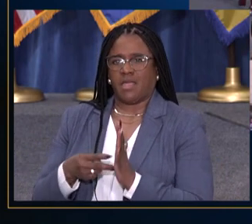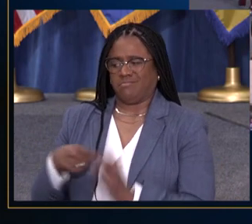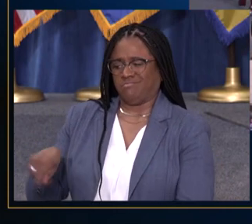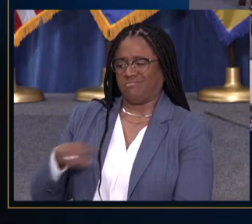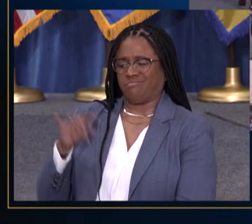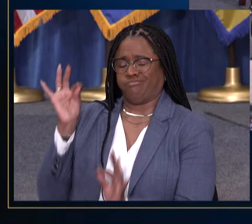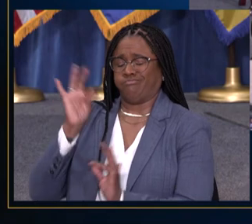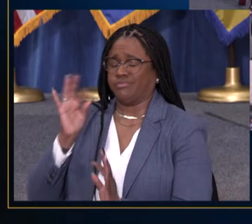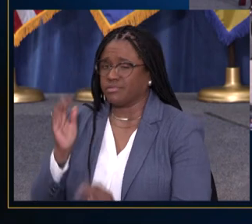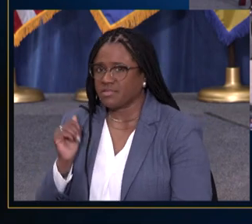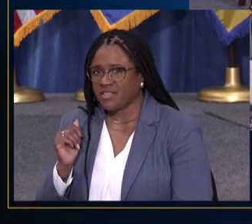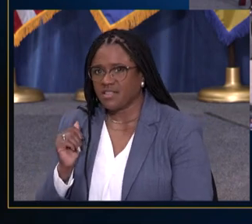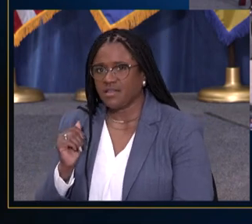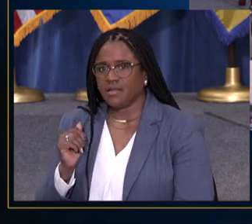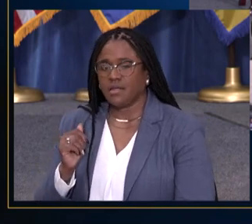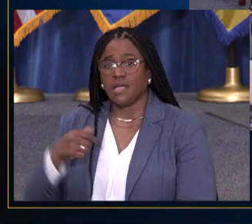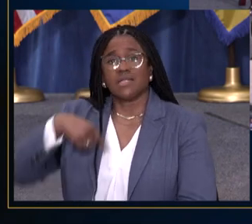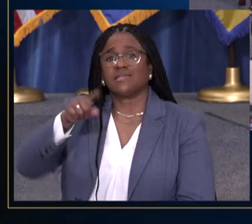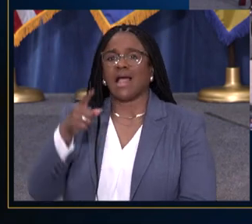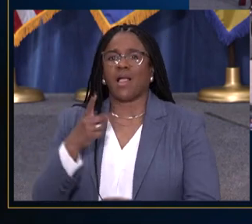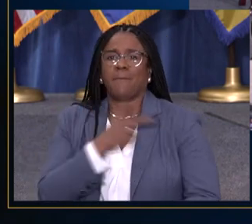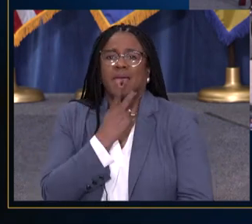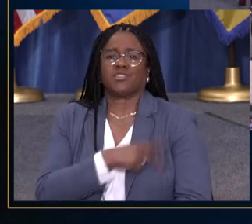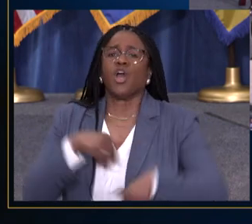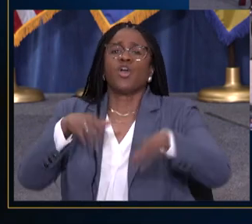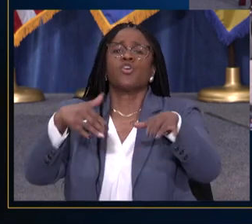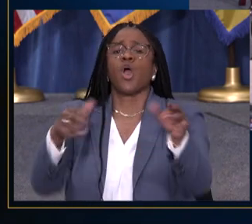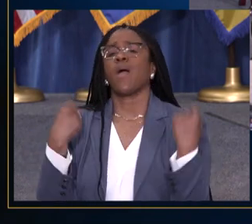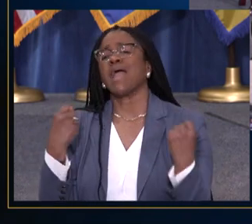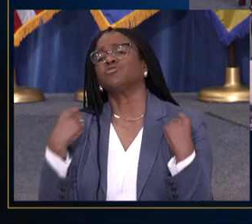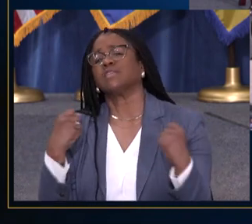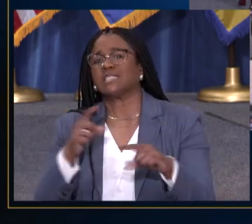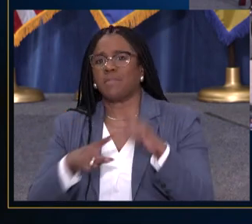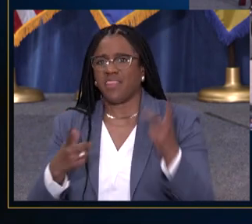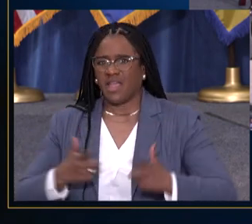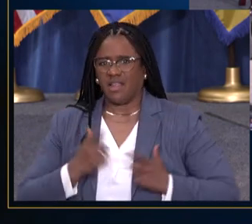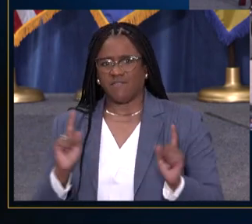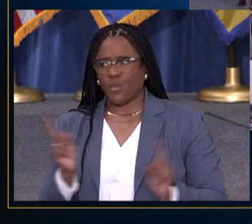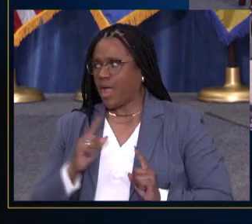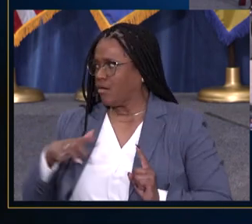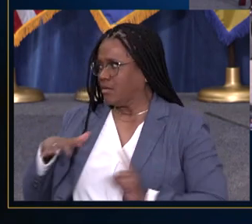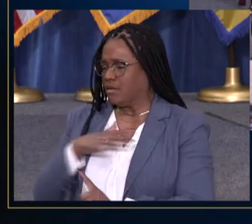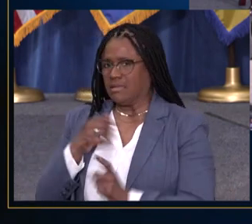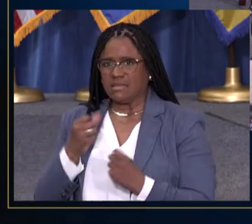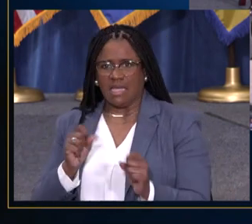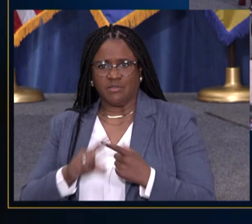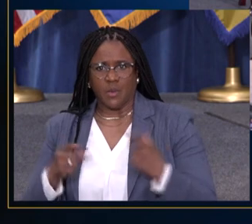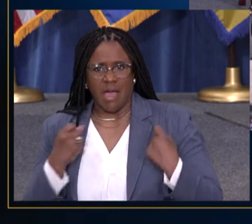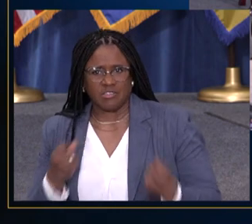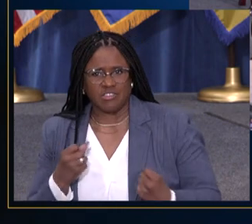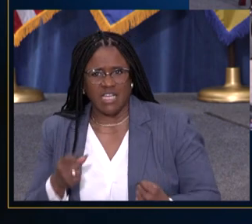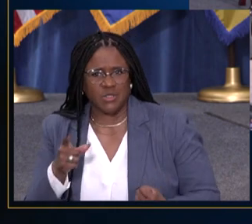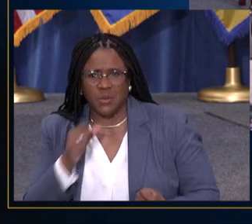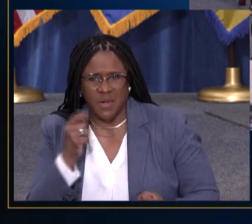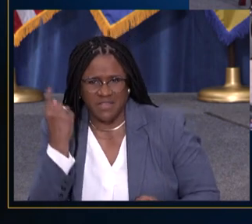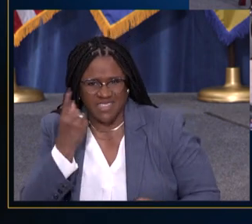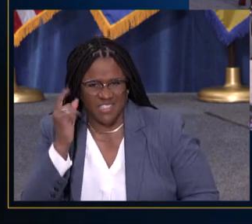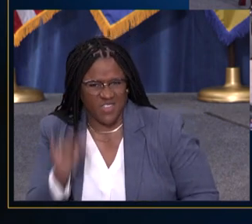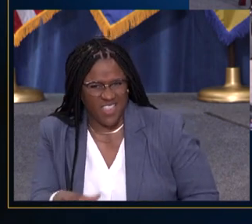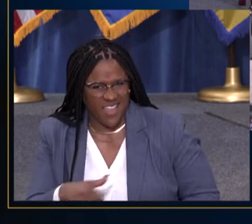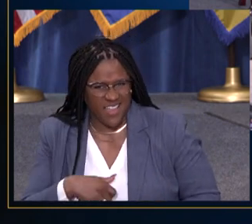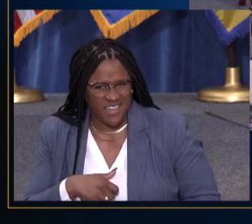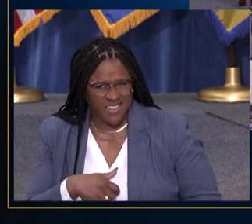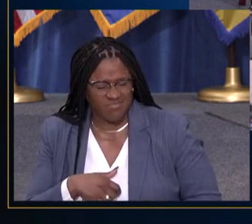tell a patient to go out and exercise, but they live in a place where they can't exercise, but you don't even understand that or take that into